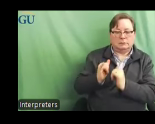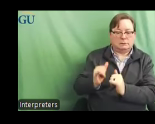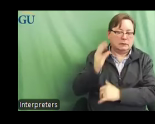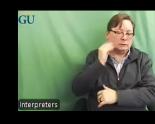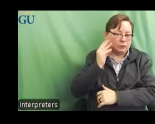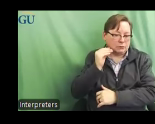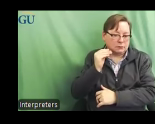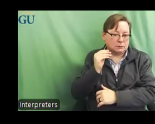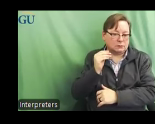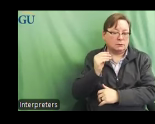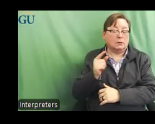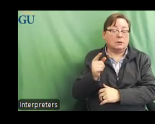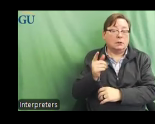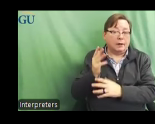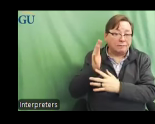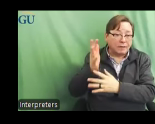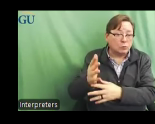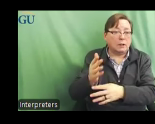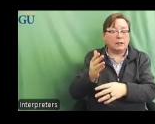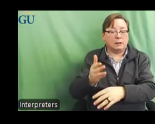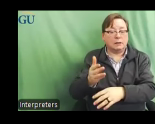She eventually got better hearing aids.